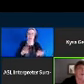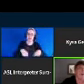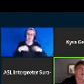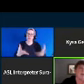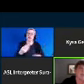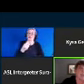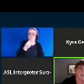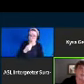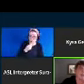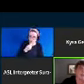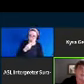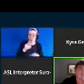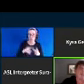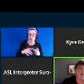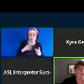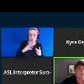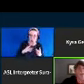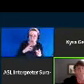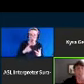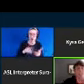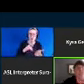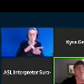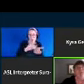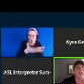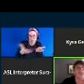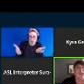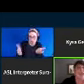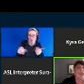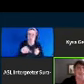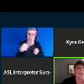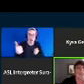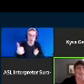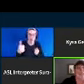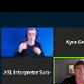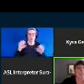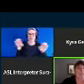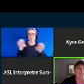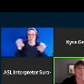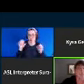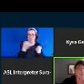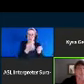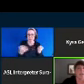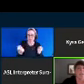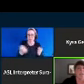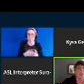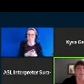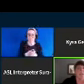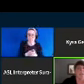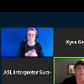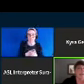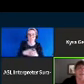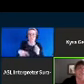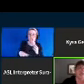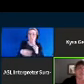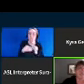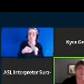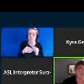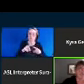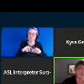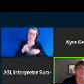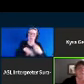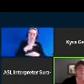as food, water, medical supplies, and other emergency equipment. Additionally, depending on the type